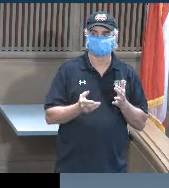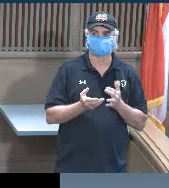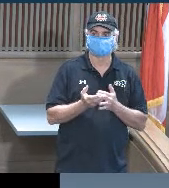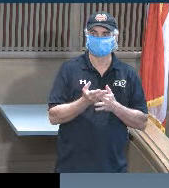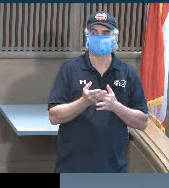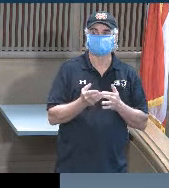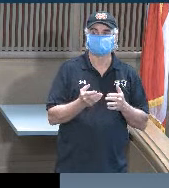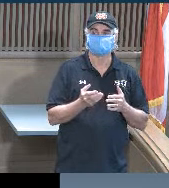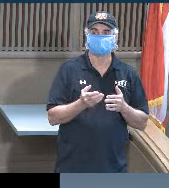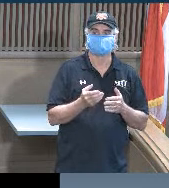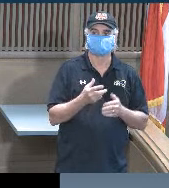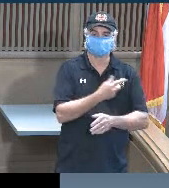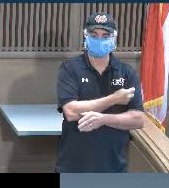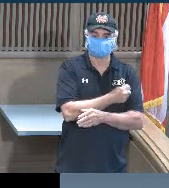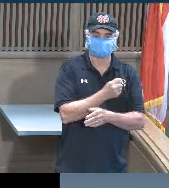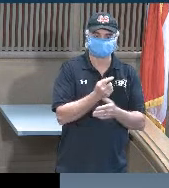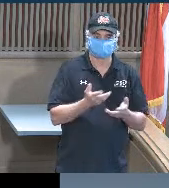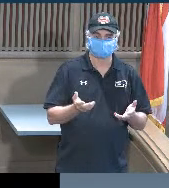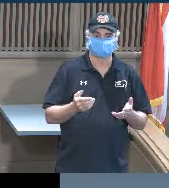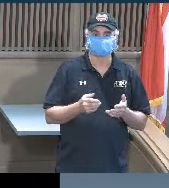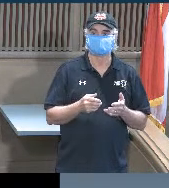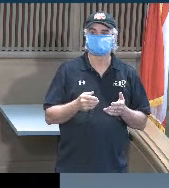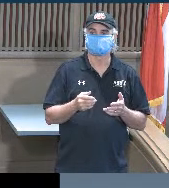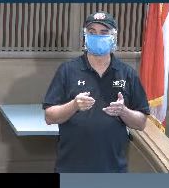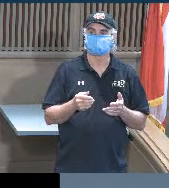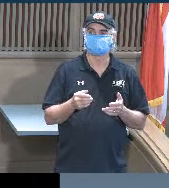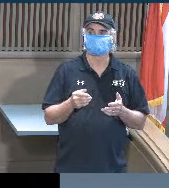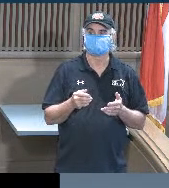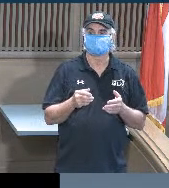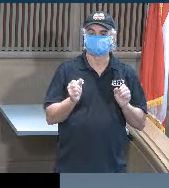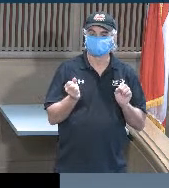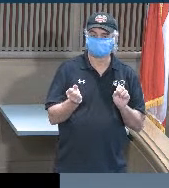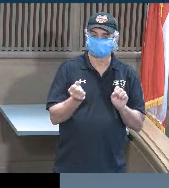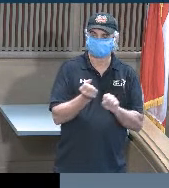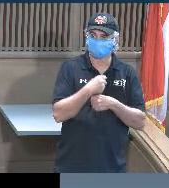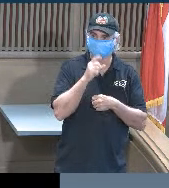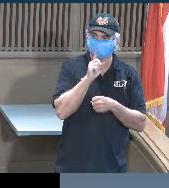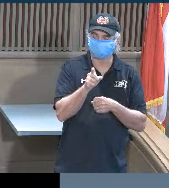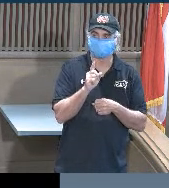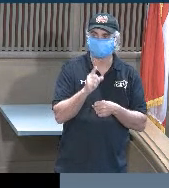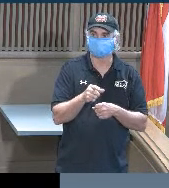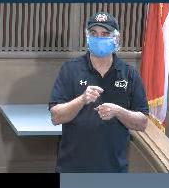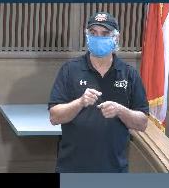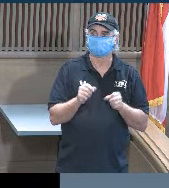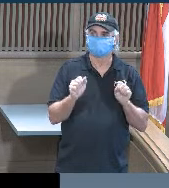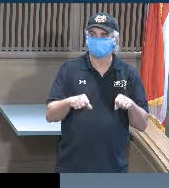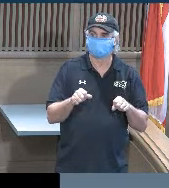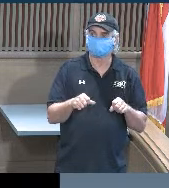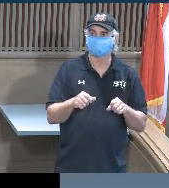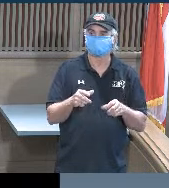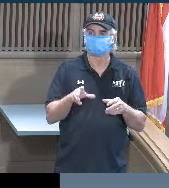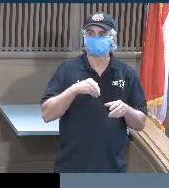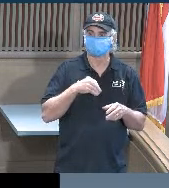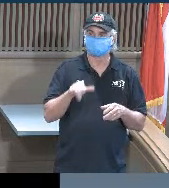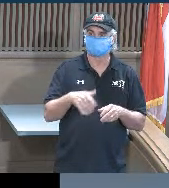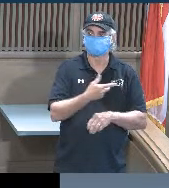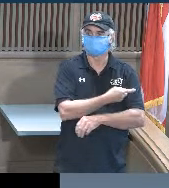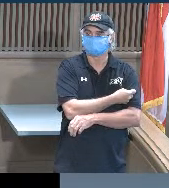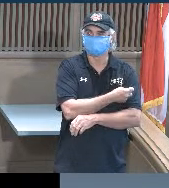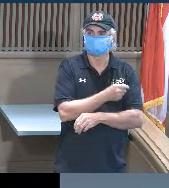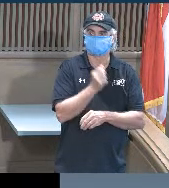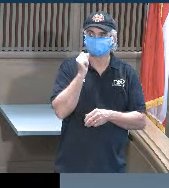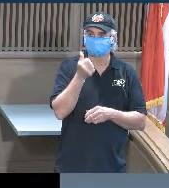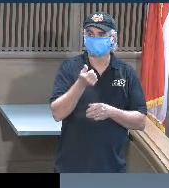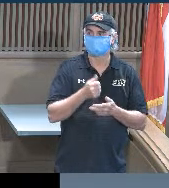Grits vaccination access to make sure that you're eligible. They will immediately give you your vaccine. And